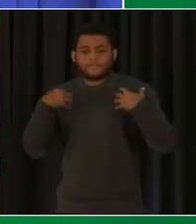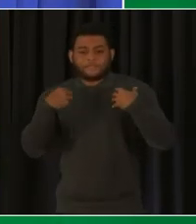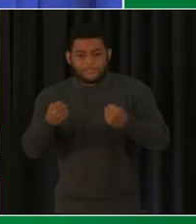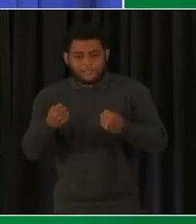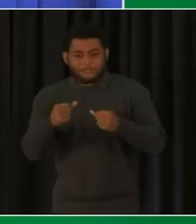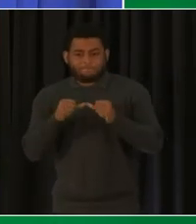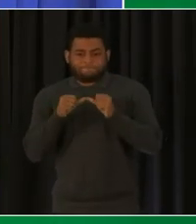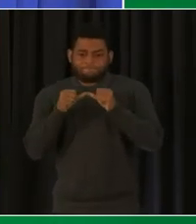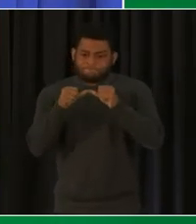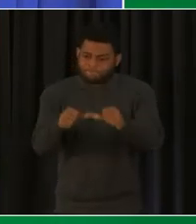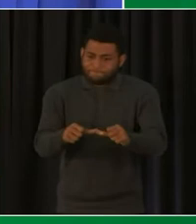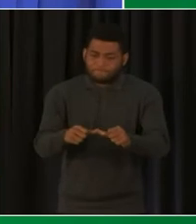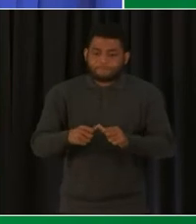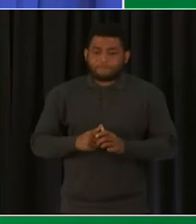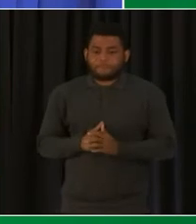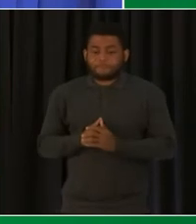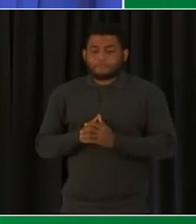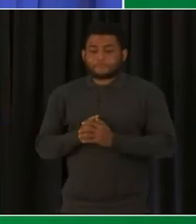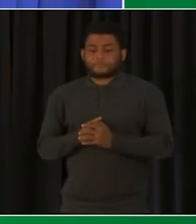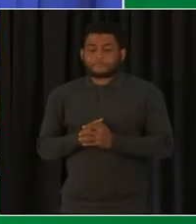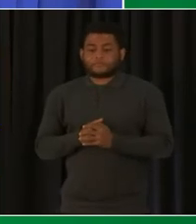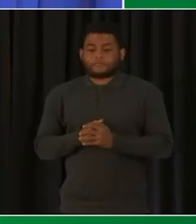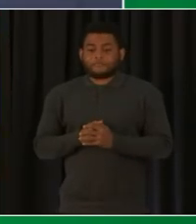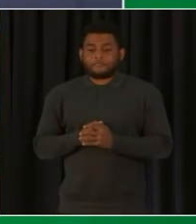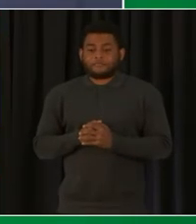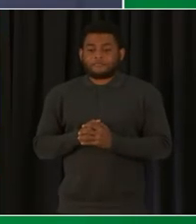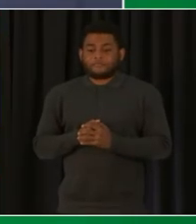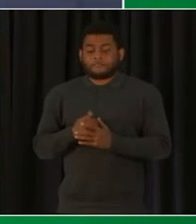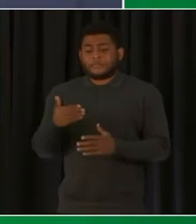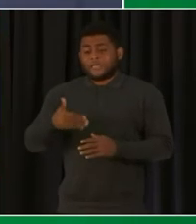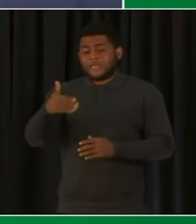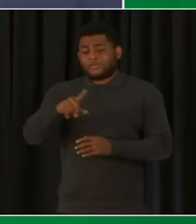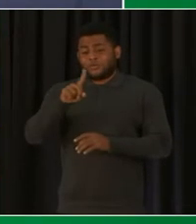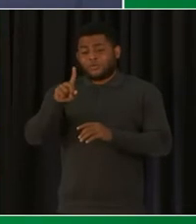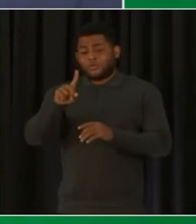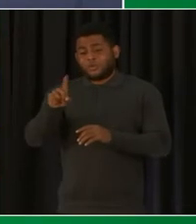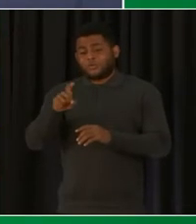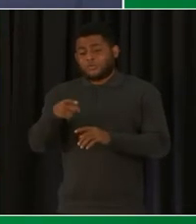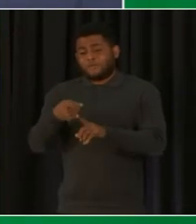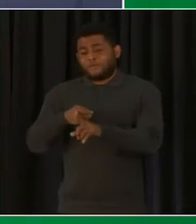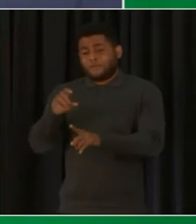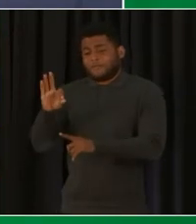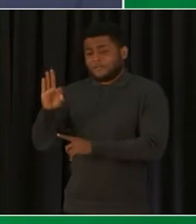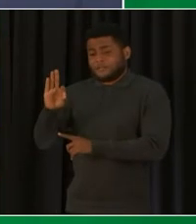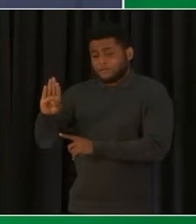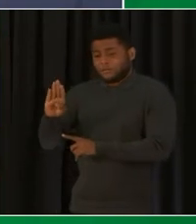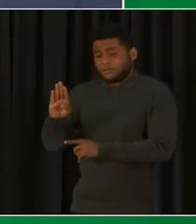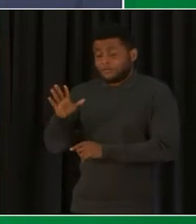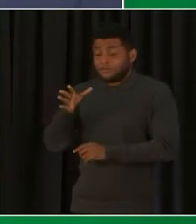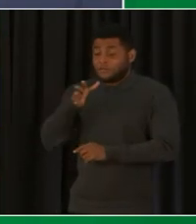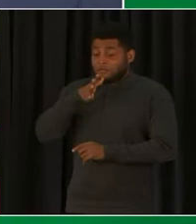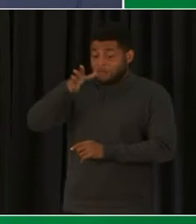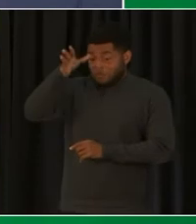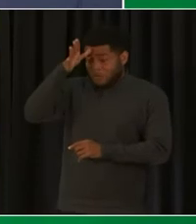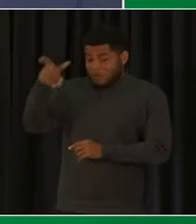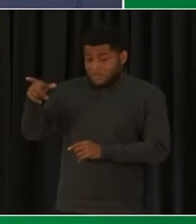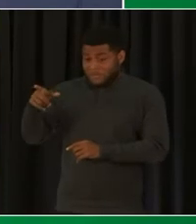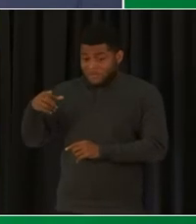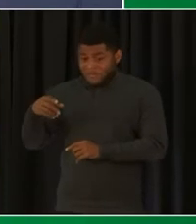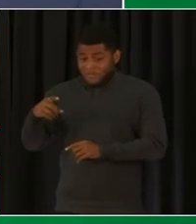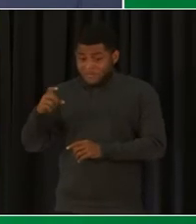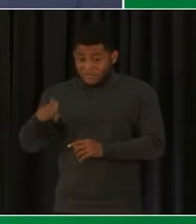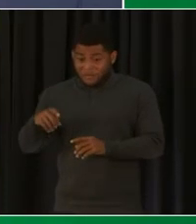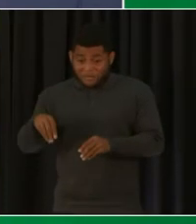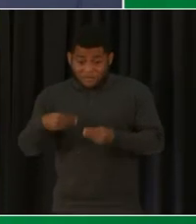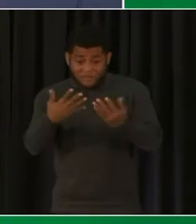Thank you. Our next question is coming from Facebook. Ellen Stacy would like to know, do parents have to give consent before their child is